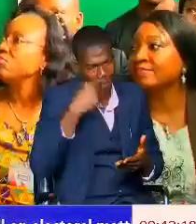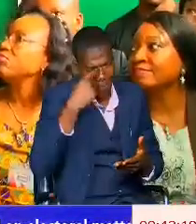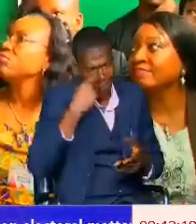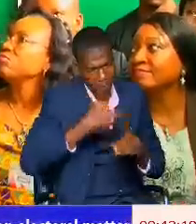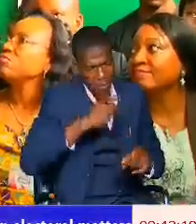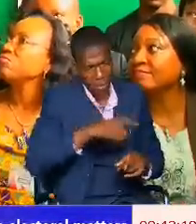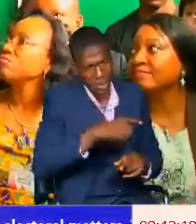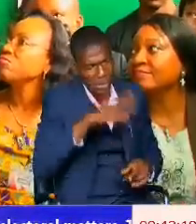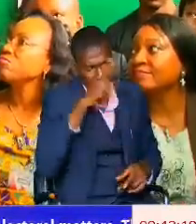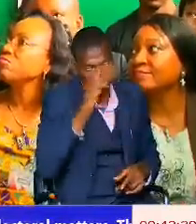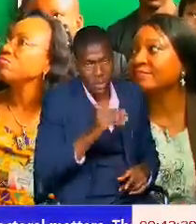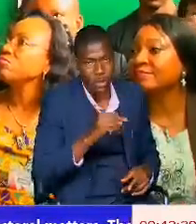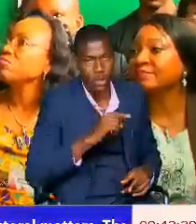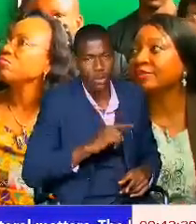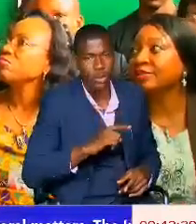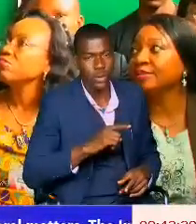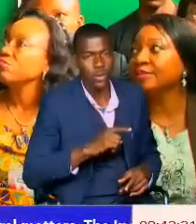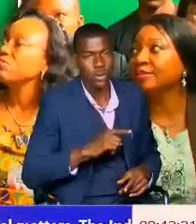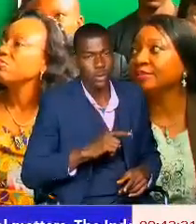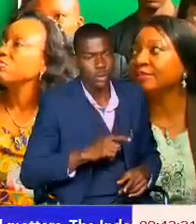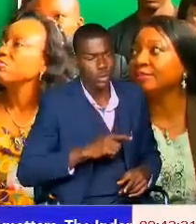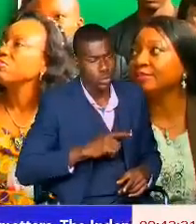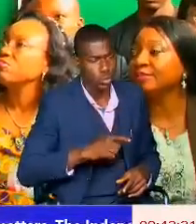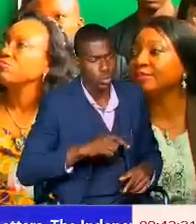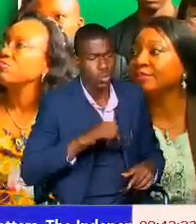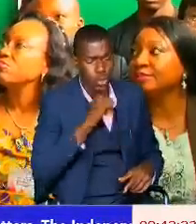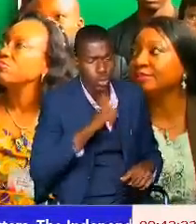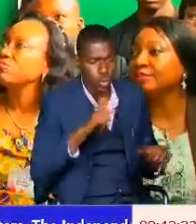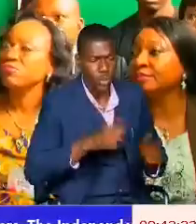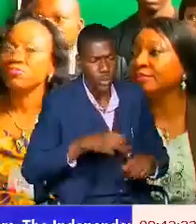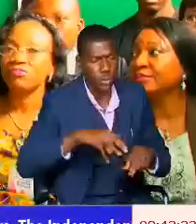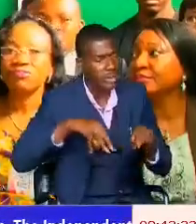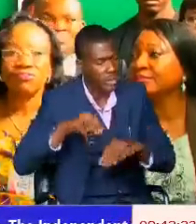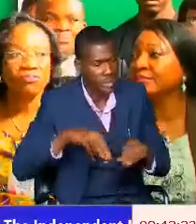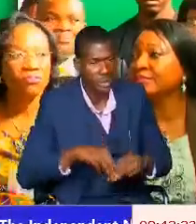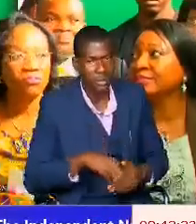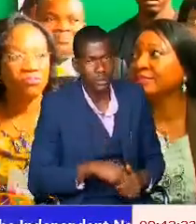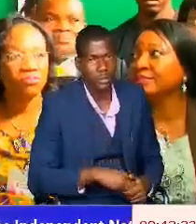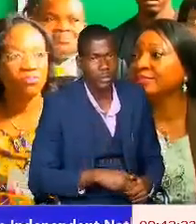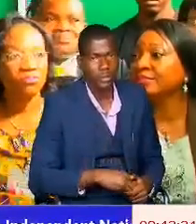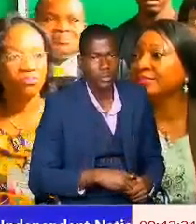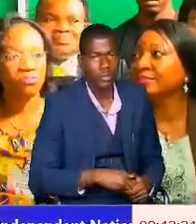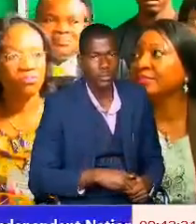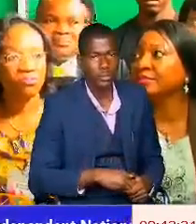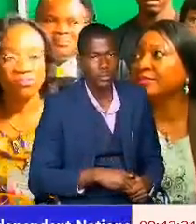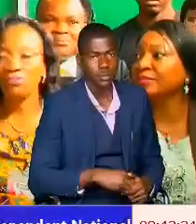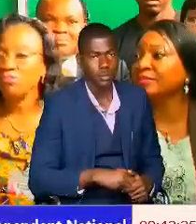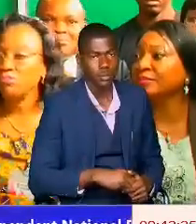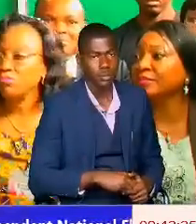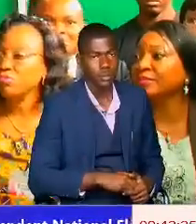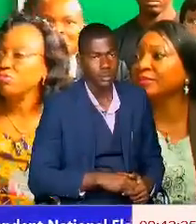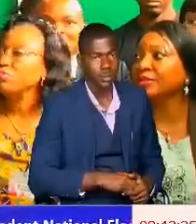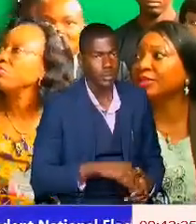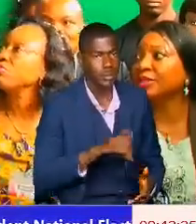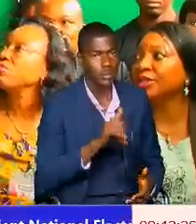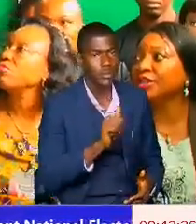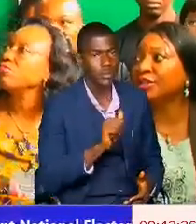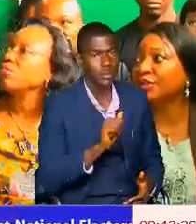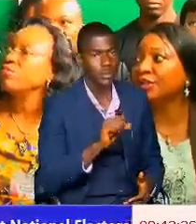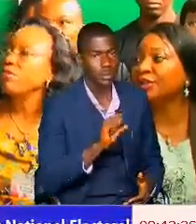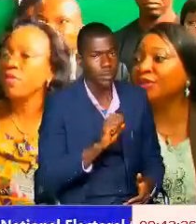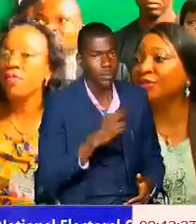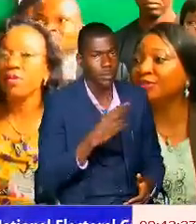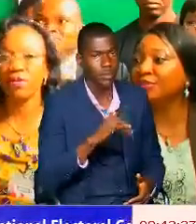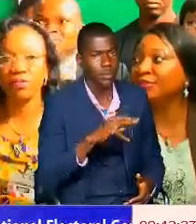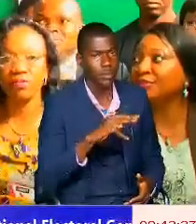house, you know, go fee Salam, Yashim, the house. You no go fee Salam. No be me go Salam. Yashim, no go fee Salam